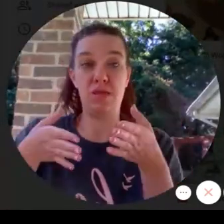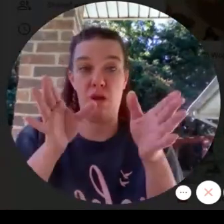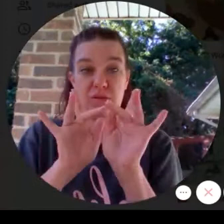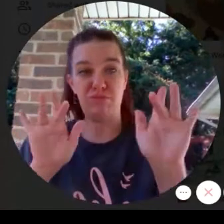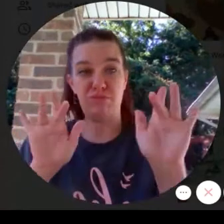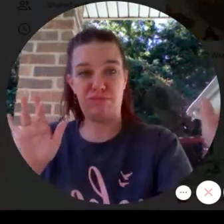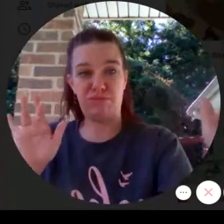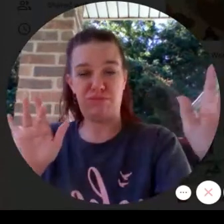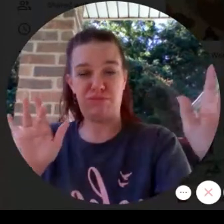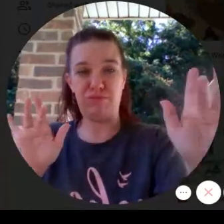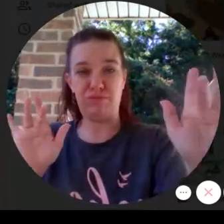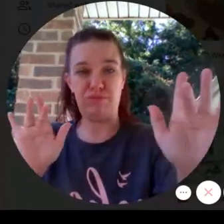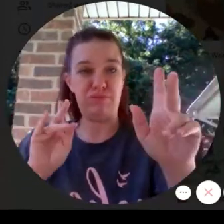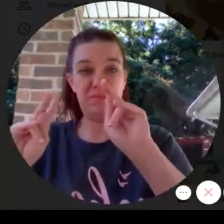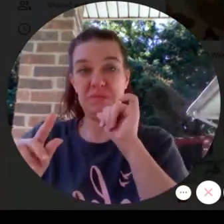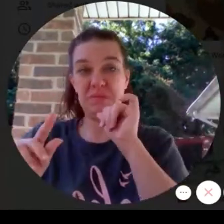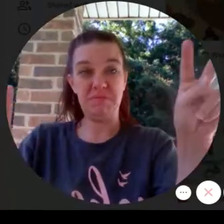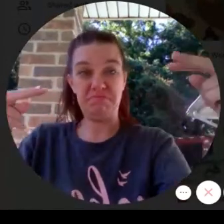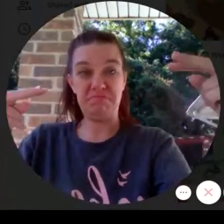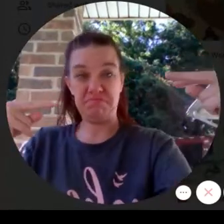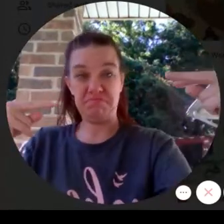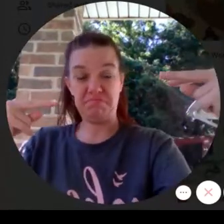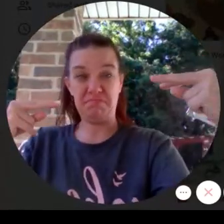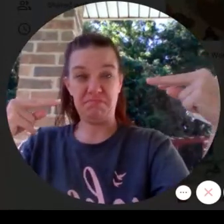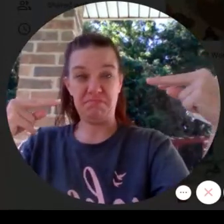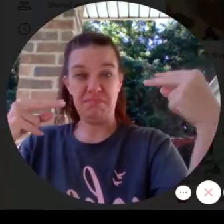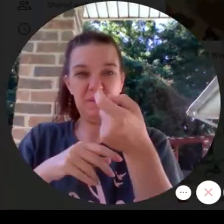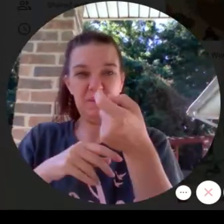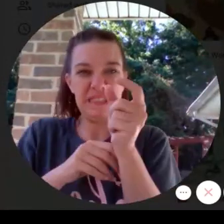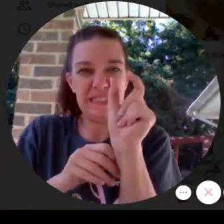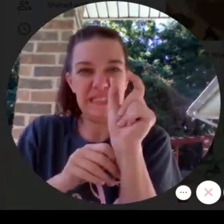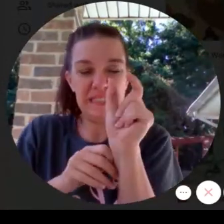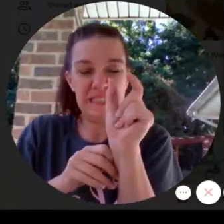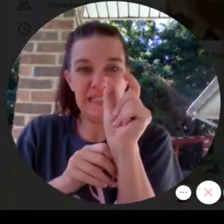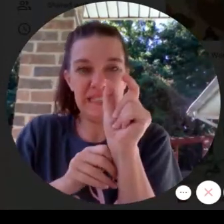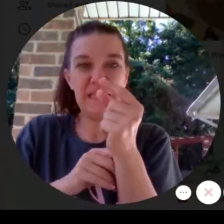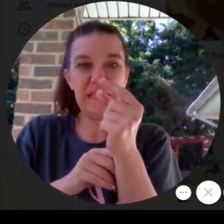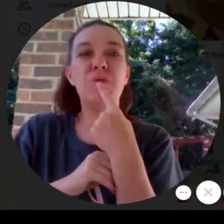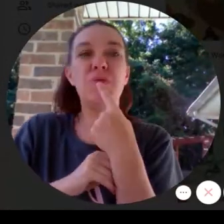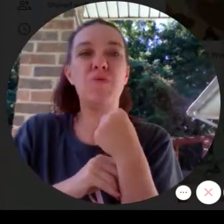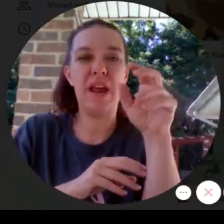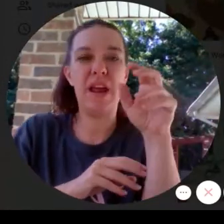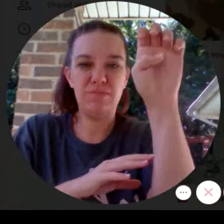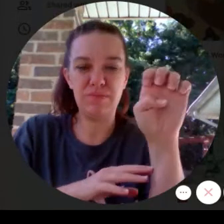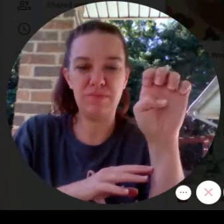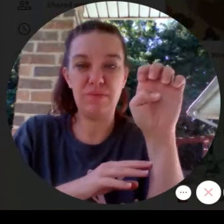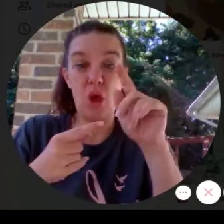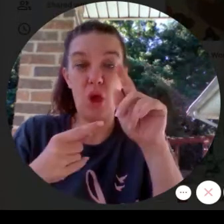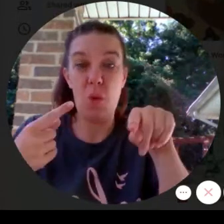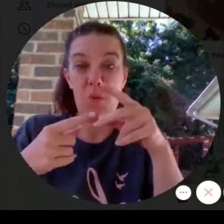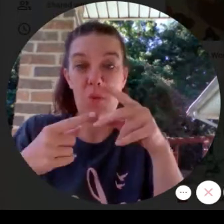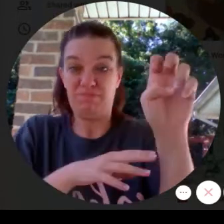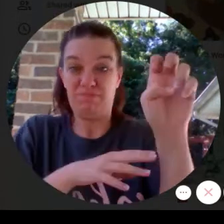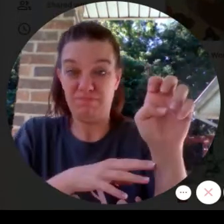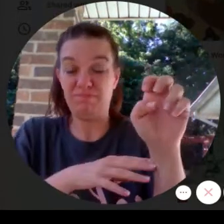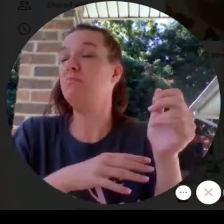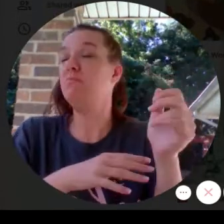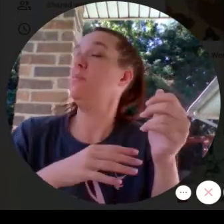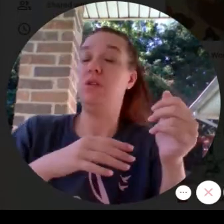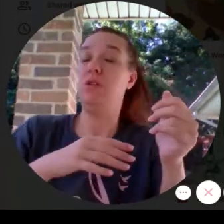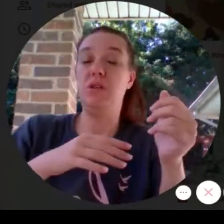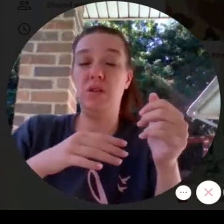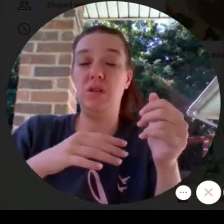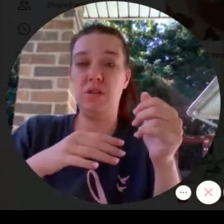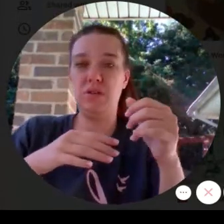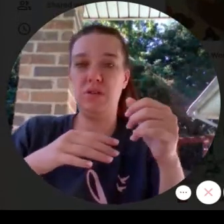there was a little red lever. When Miles pulled it, lights flashed, blackens